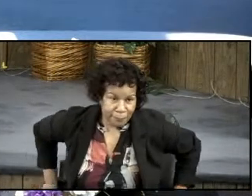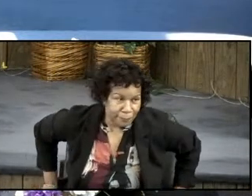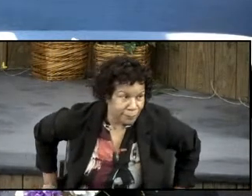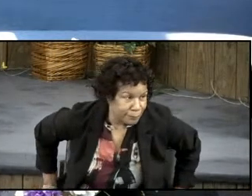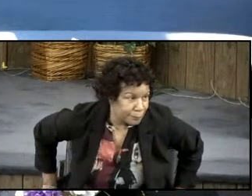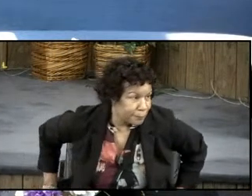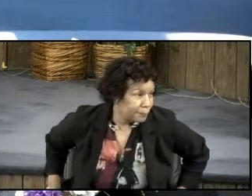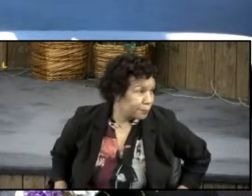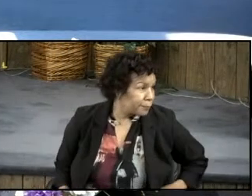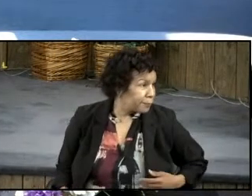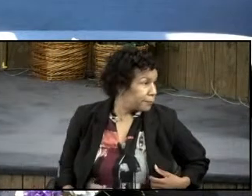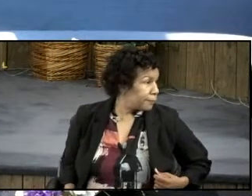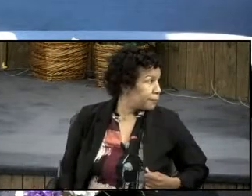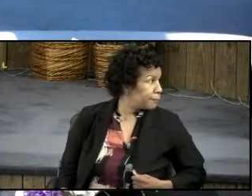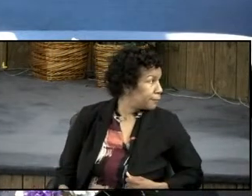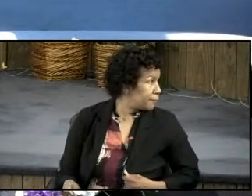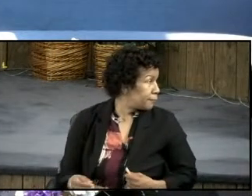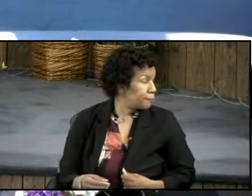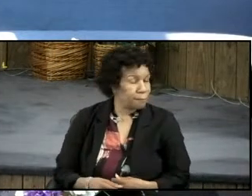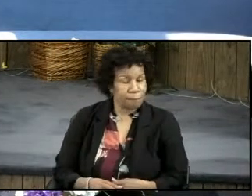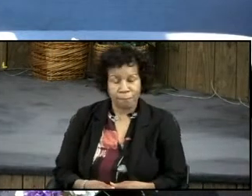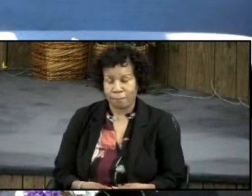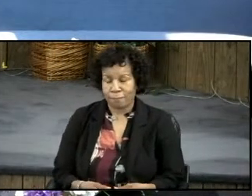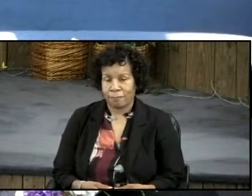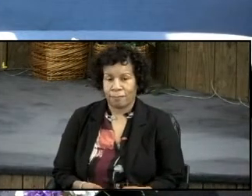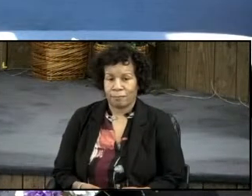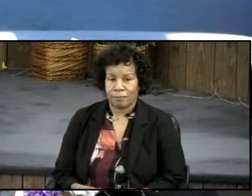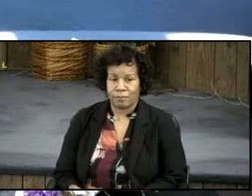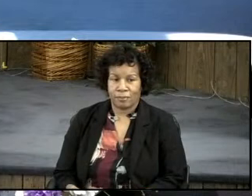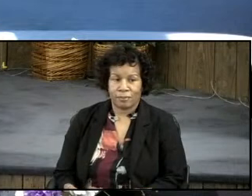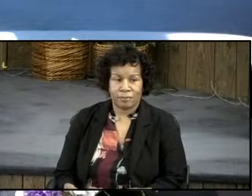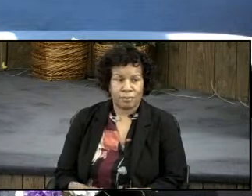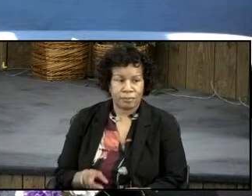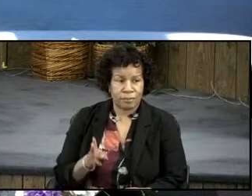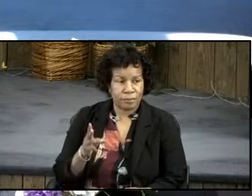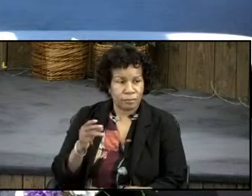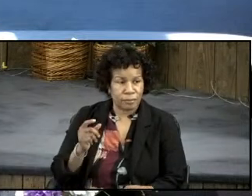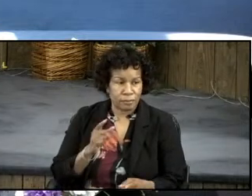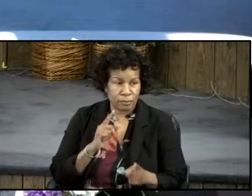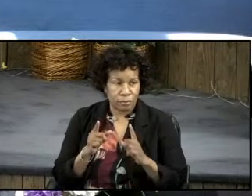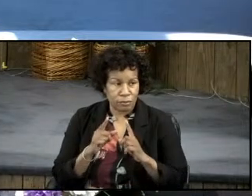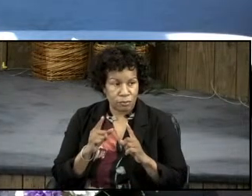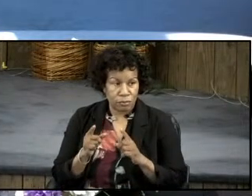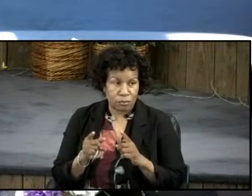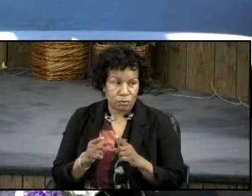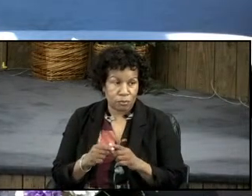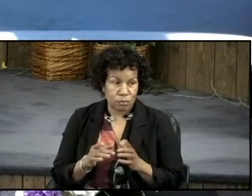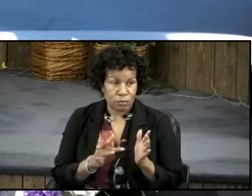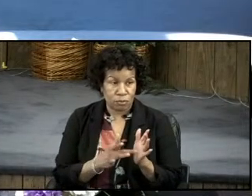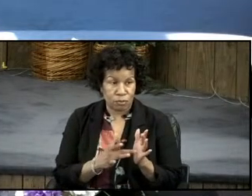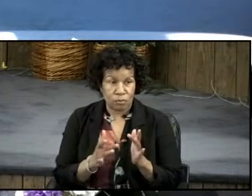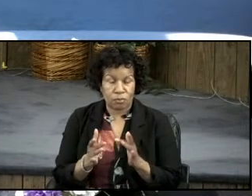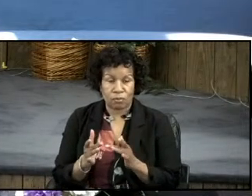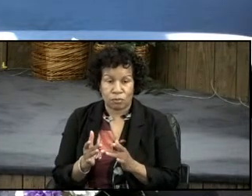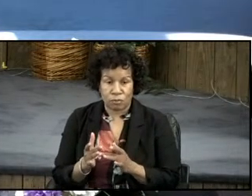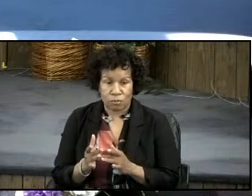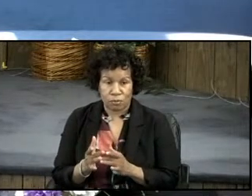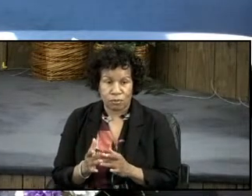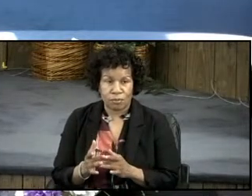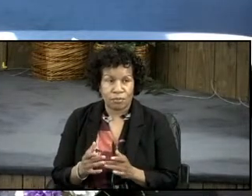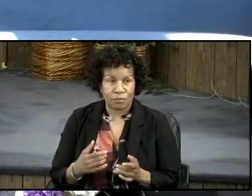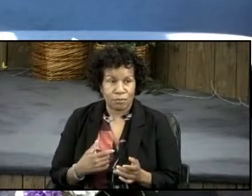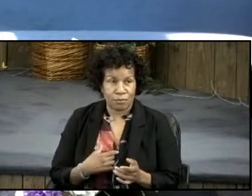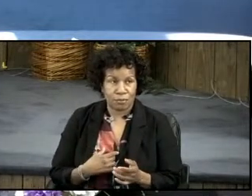they're not just random. And I was talking to the Lord, and my concern